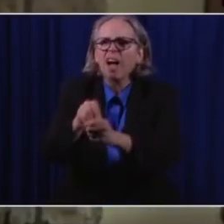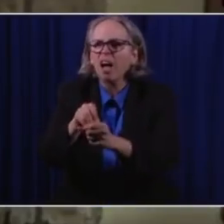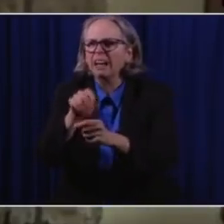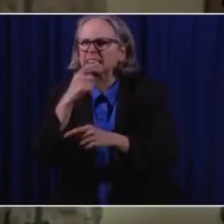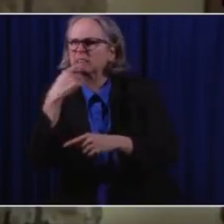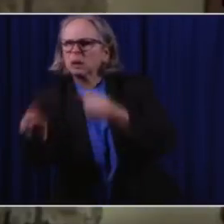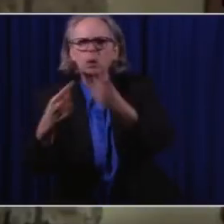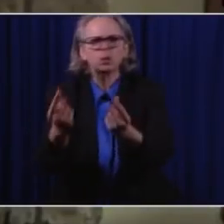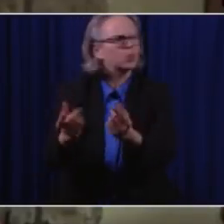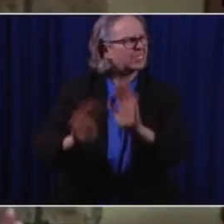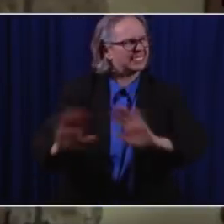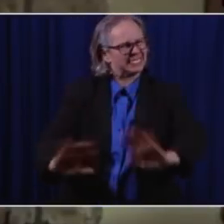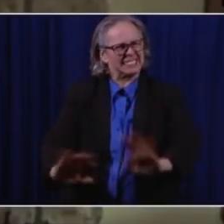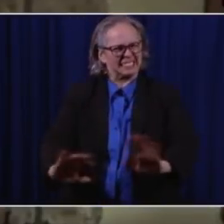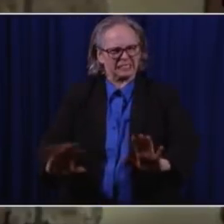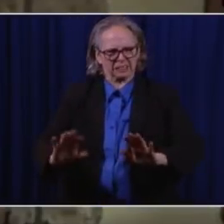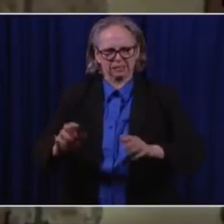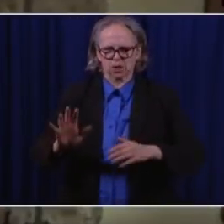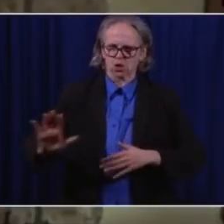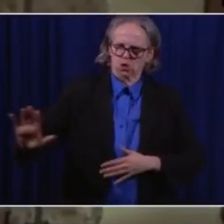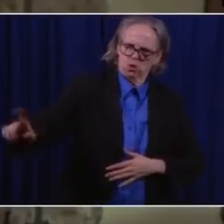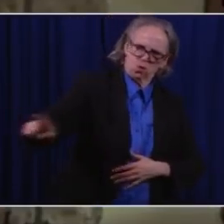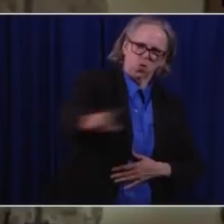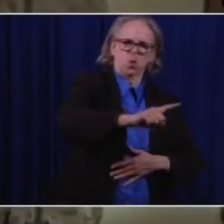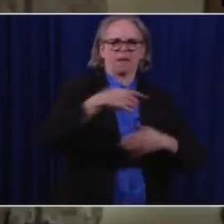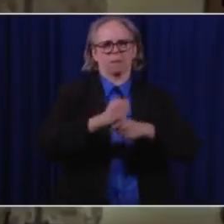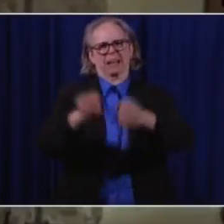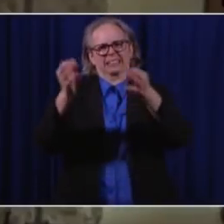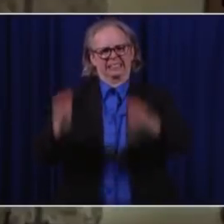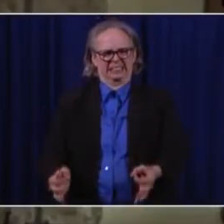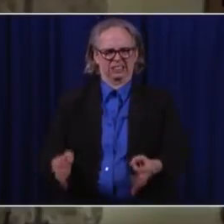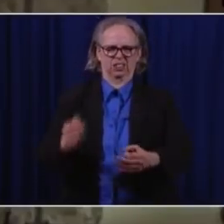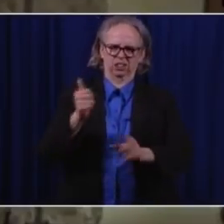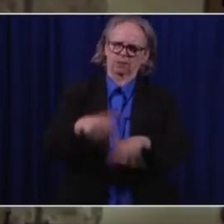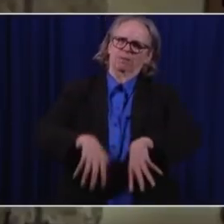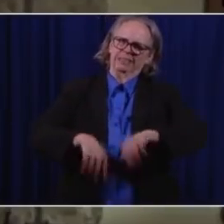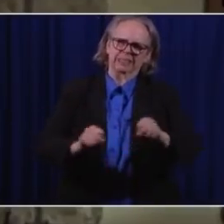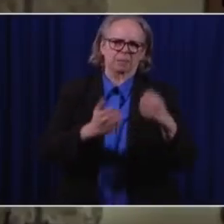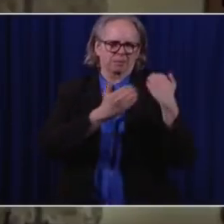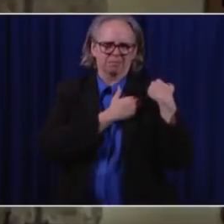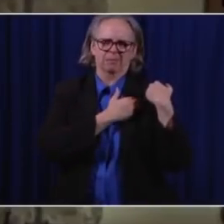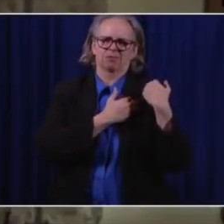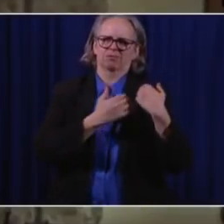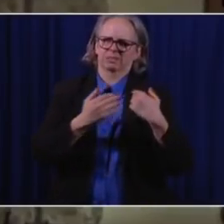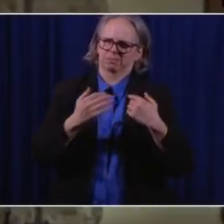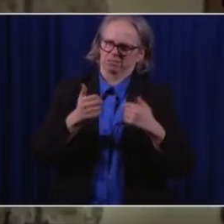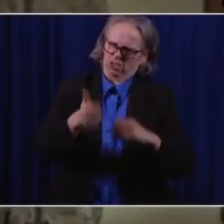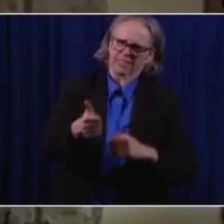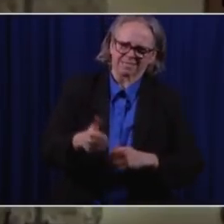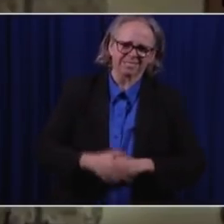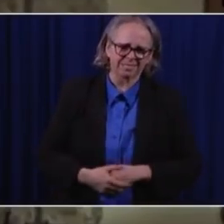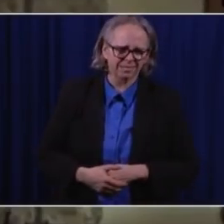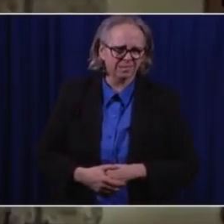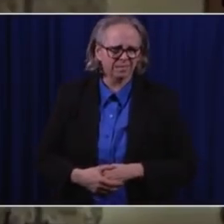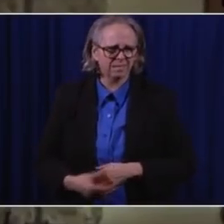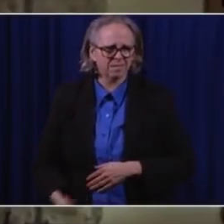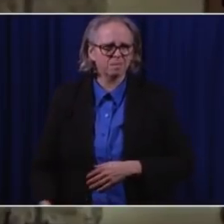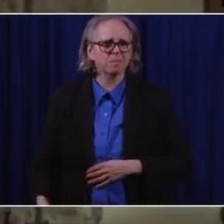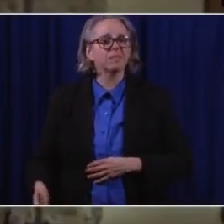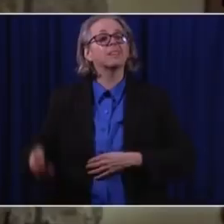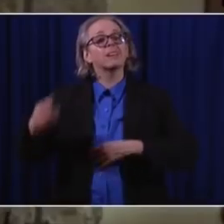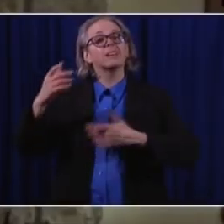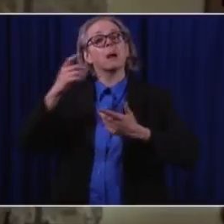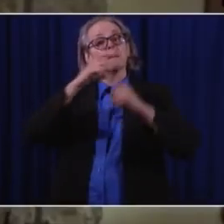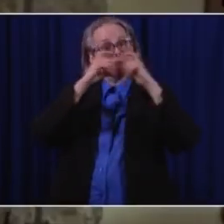because reducing the contact is the other way. Mask is one way when we have contact. The other way is reduce